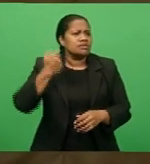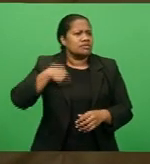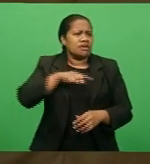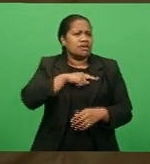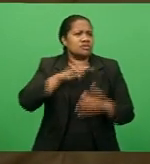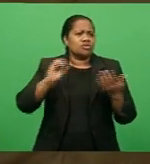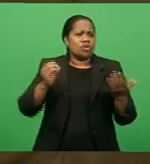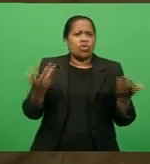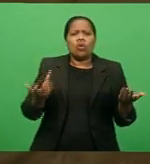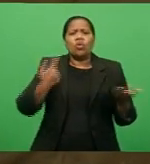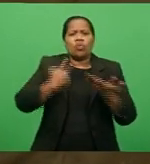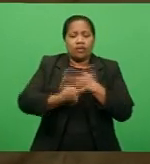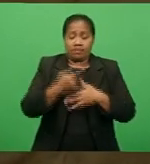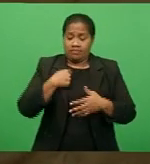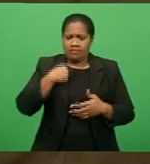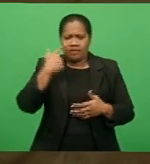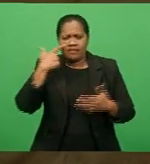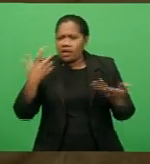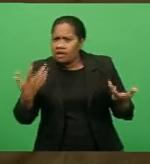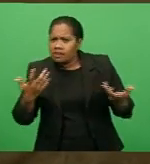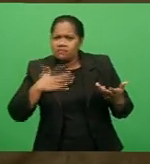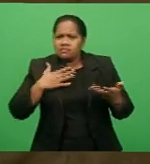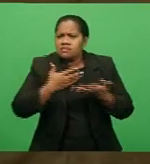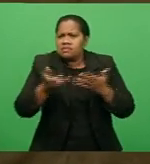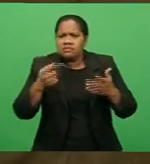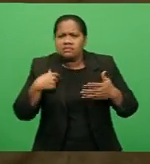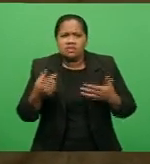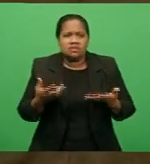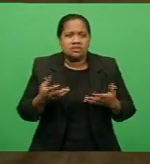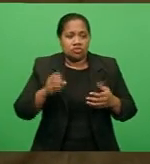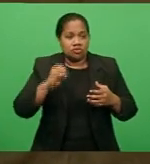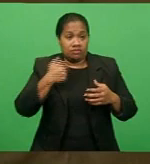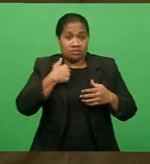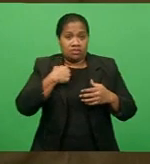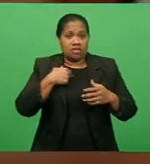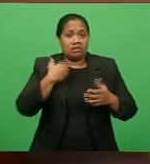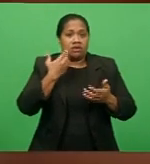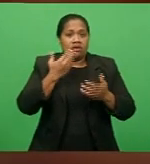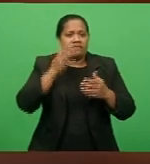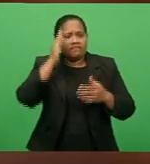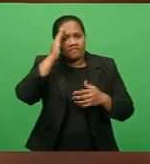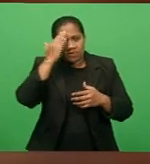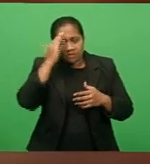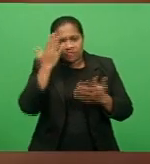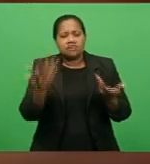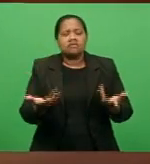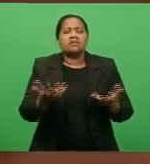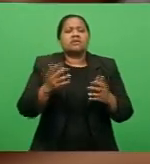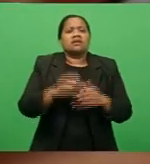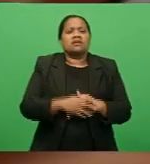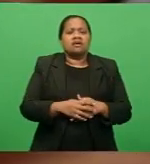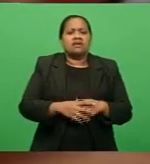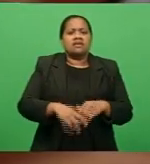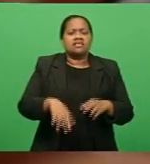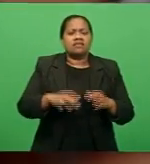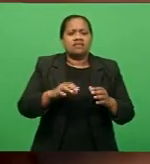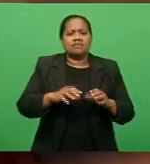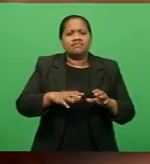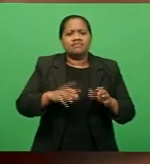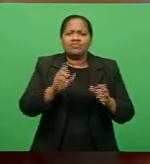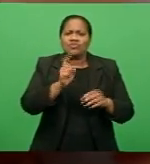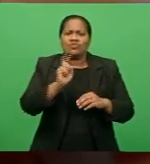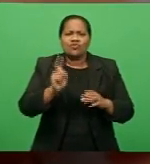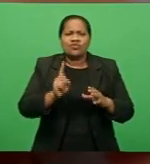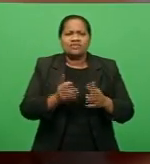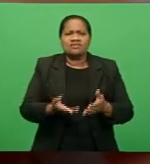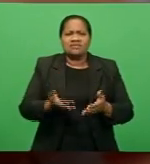I find that my way out of that is to be on Facebook, Messenger, Instagram, WhatsApp, Snapchat, and Twitter.